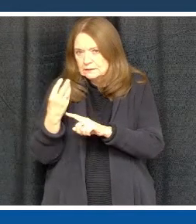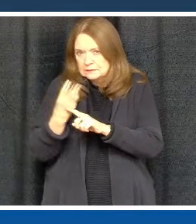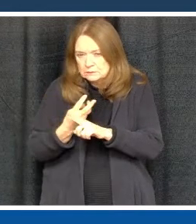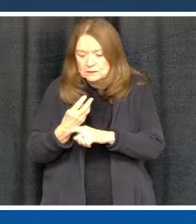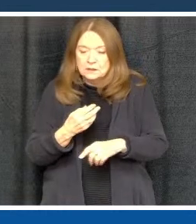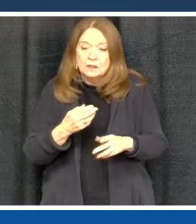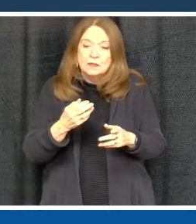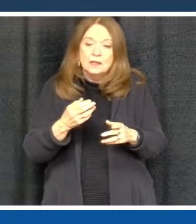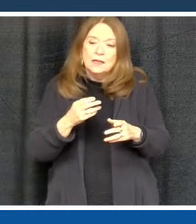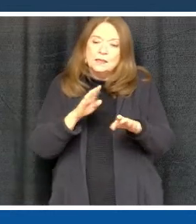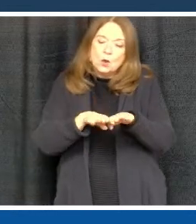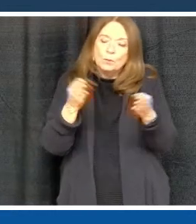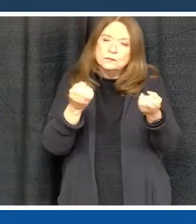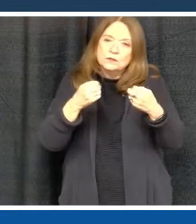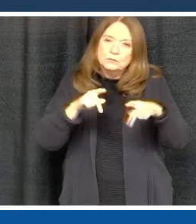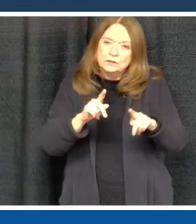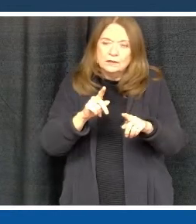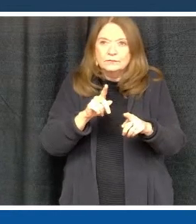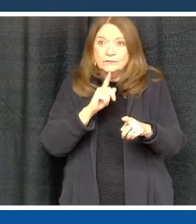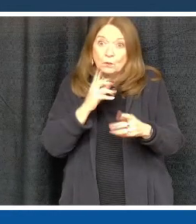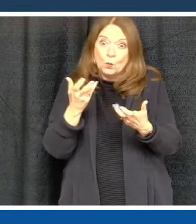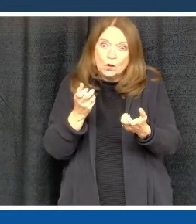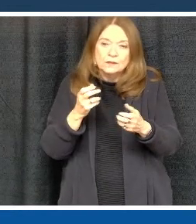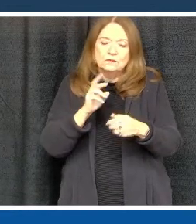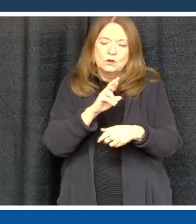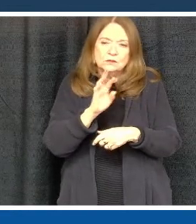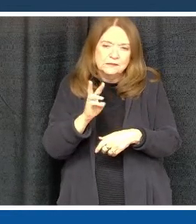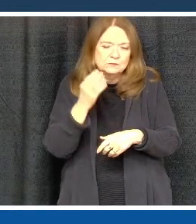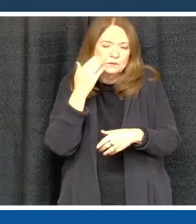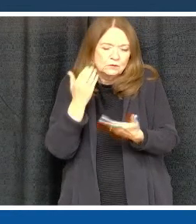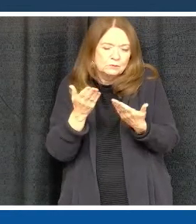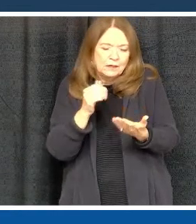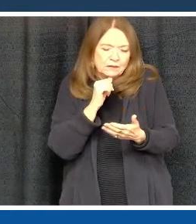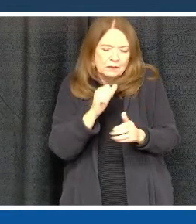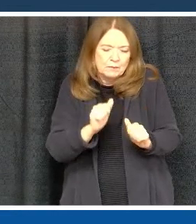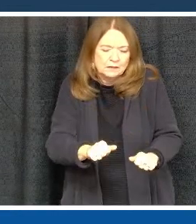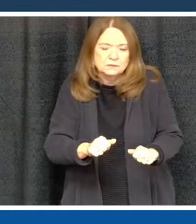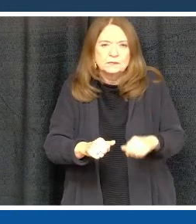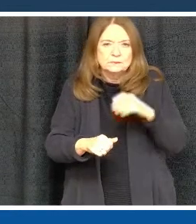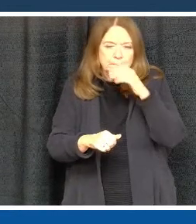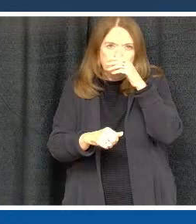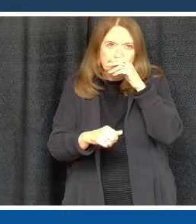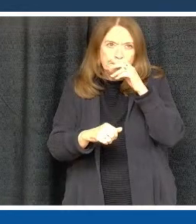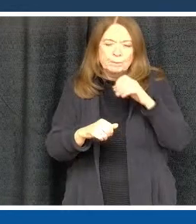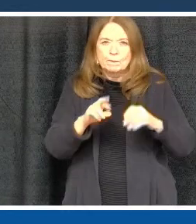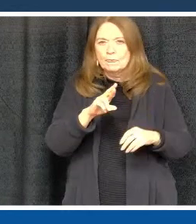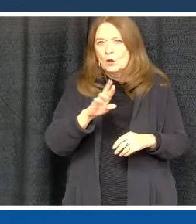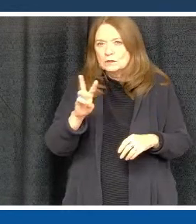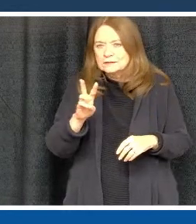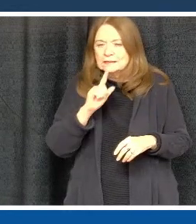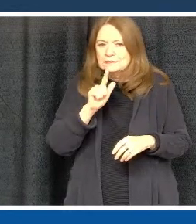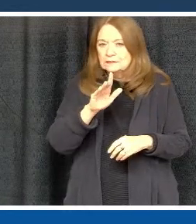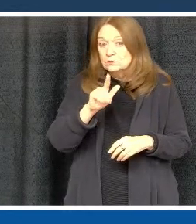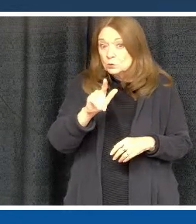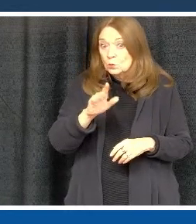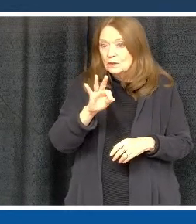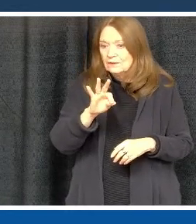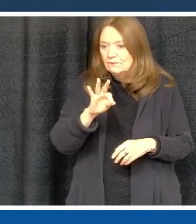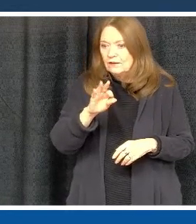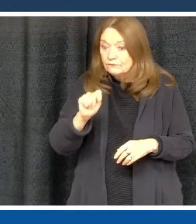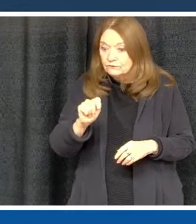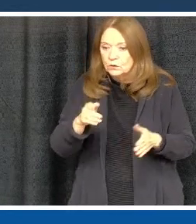between, they originally wanted to come with R6, and they knew that probably would not be a possibility. R6 is a 25-foot wide